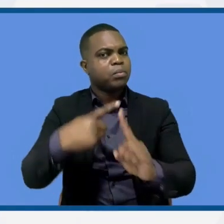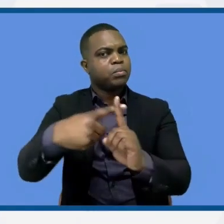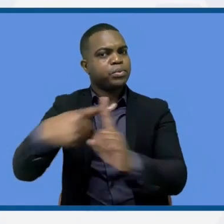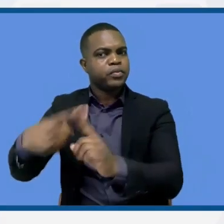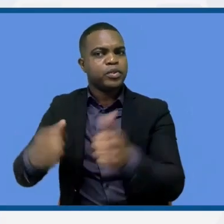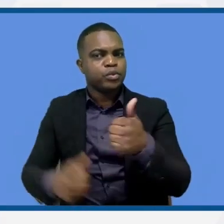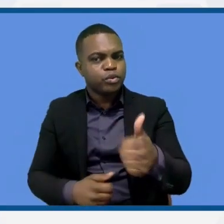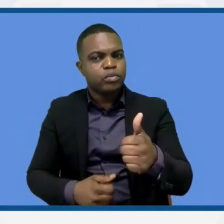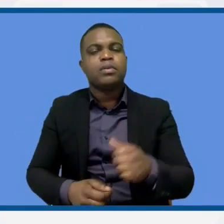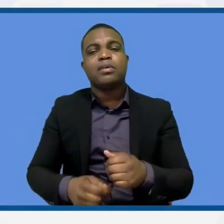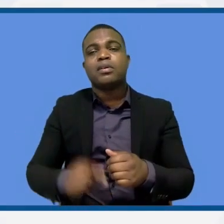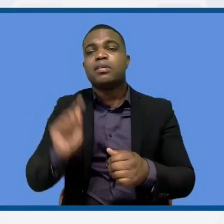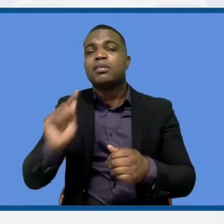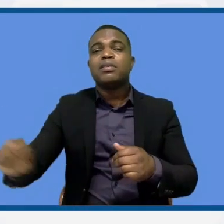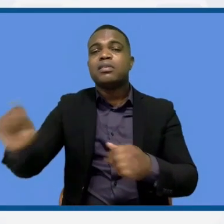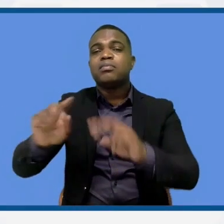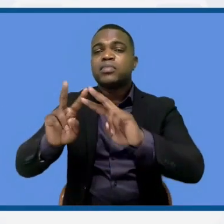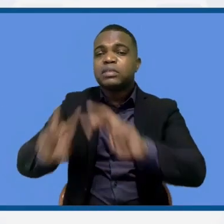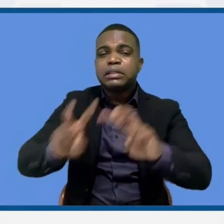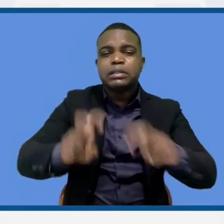etc. Next slide, please.